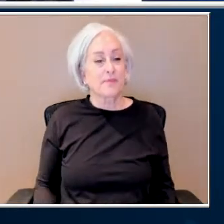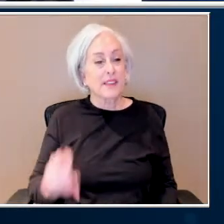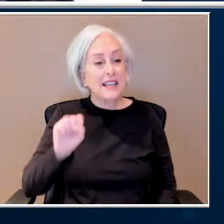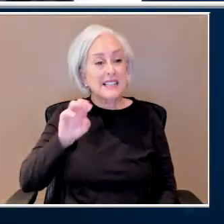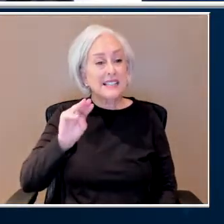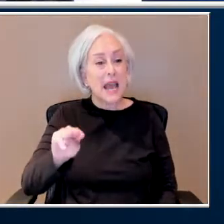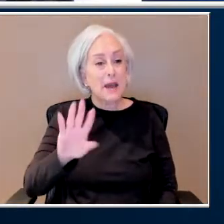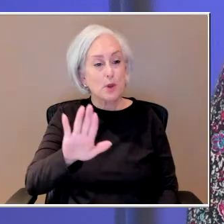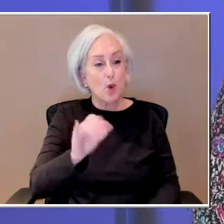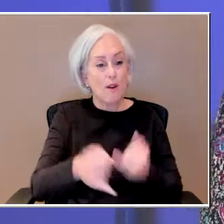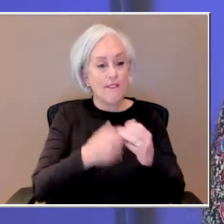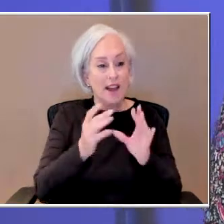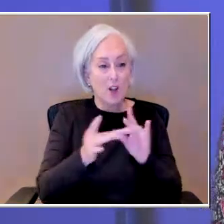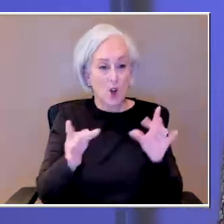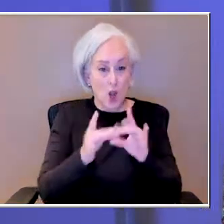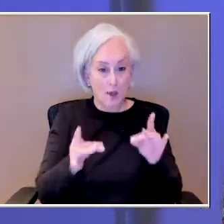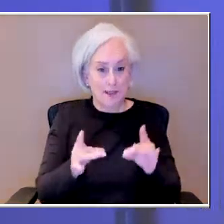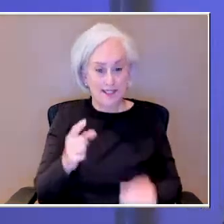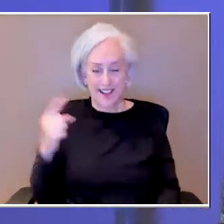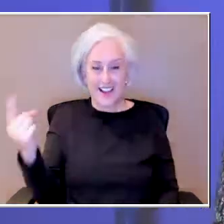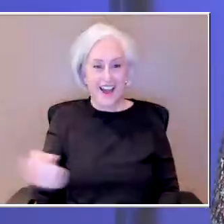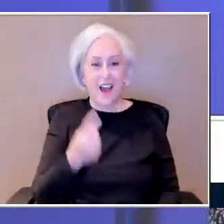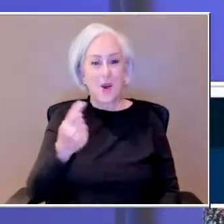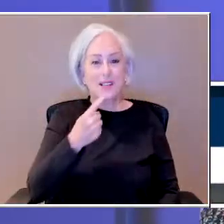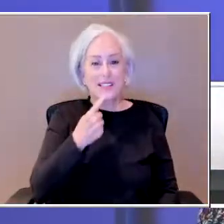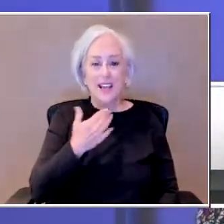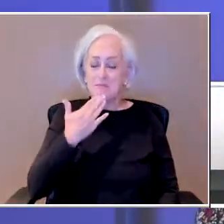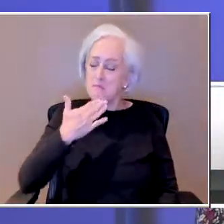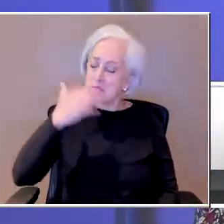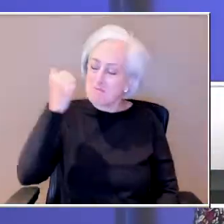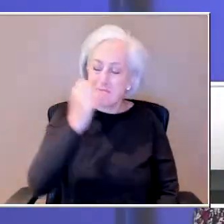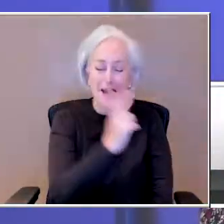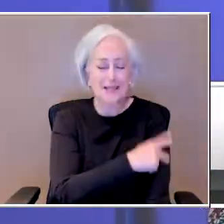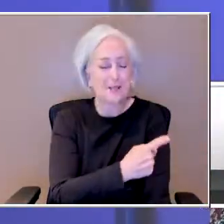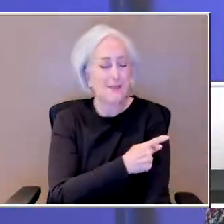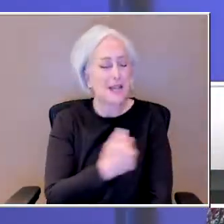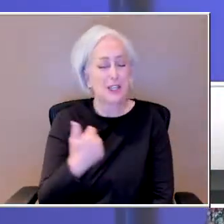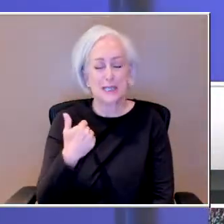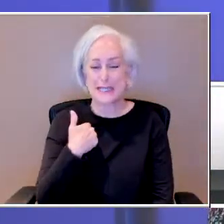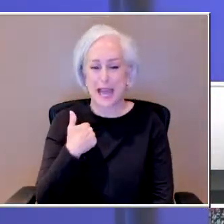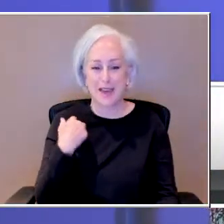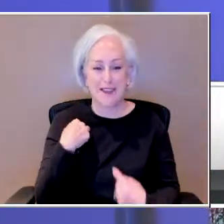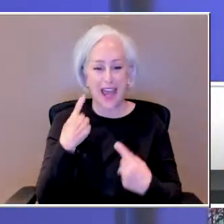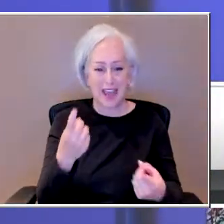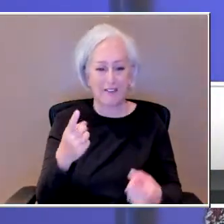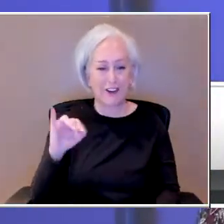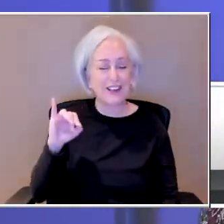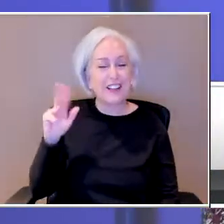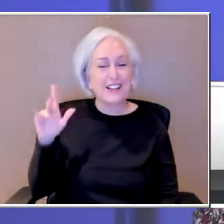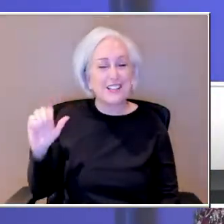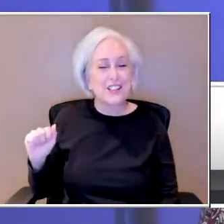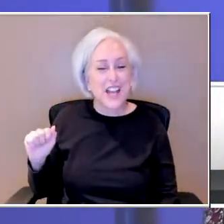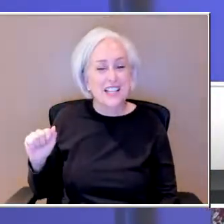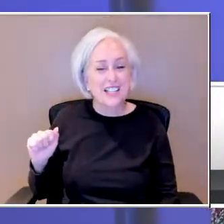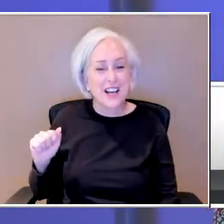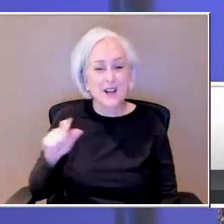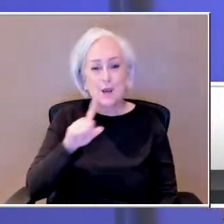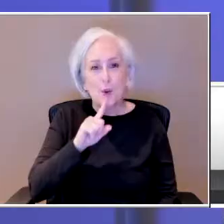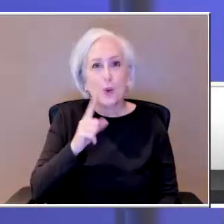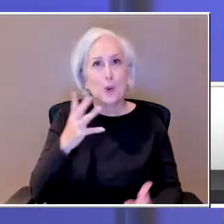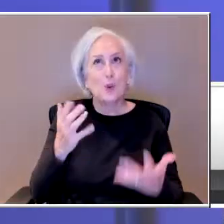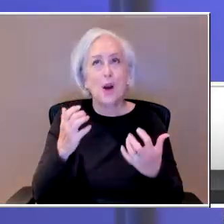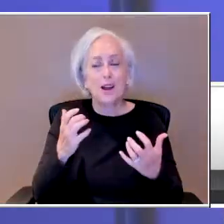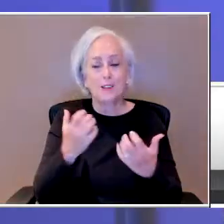Well, I always have to say that I have the best patients ever, people like Jessica who want to save people's